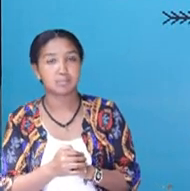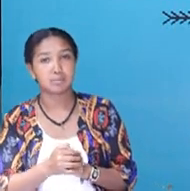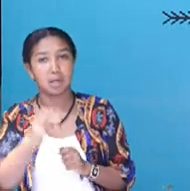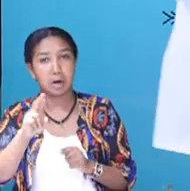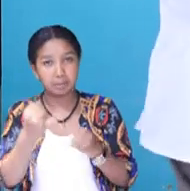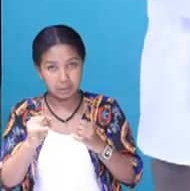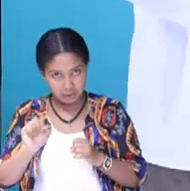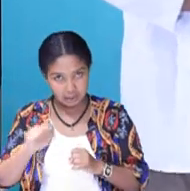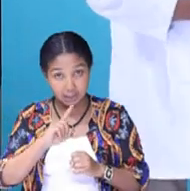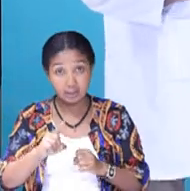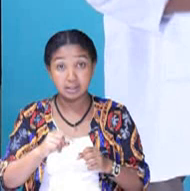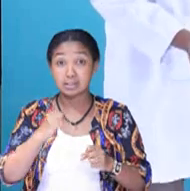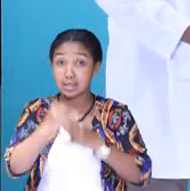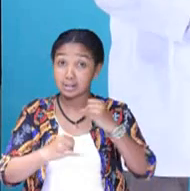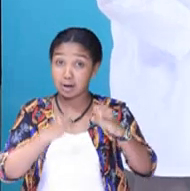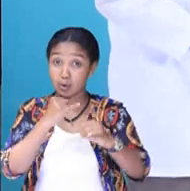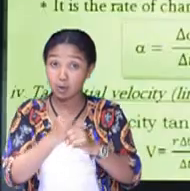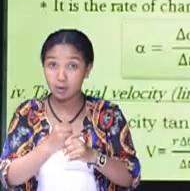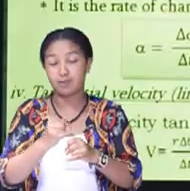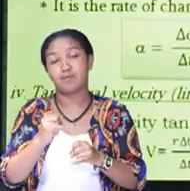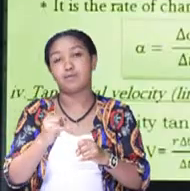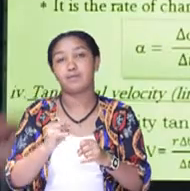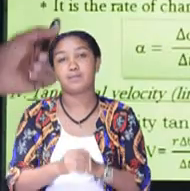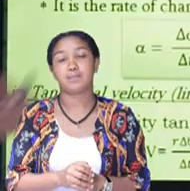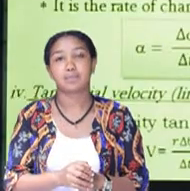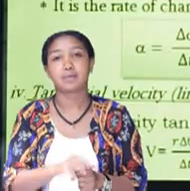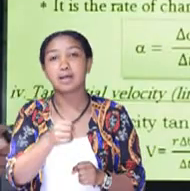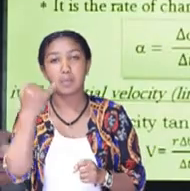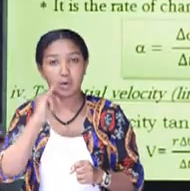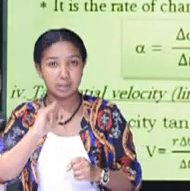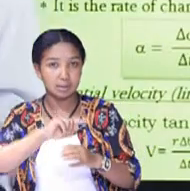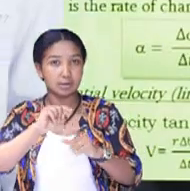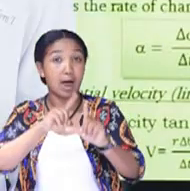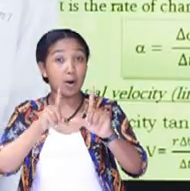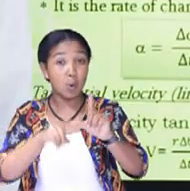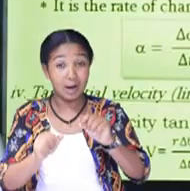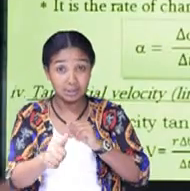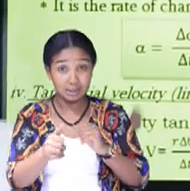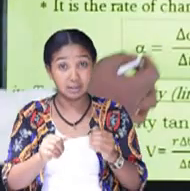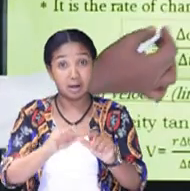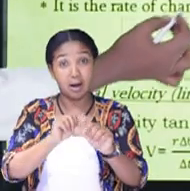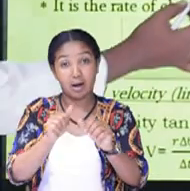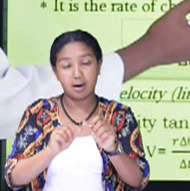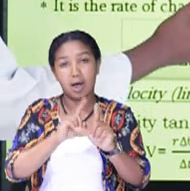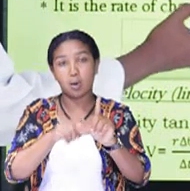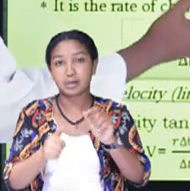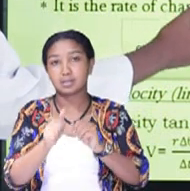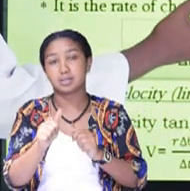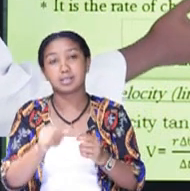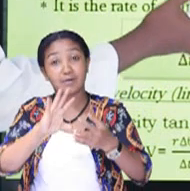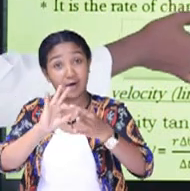So rad per second is SI unit of angular velocity. The other point is angular acceleration, and angular acceleration